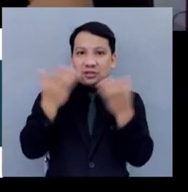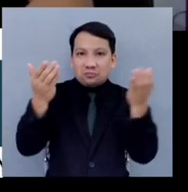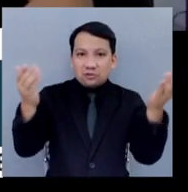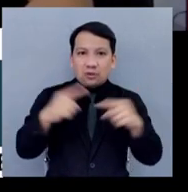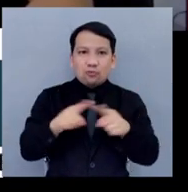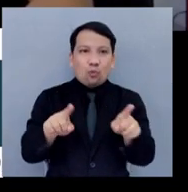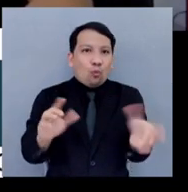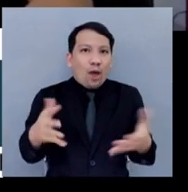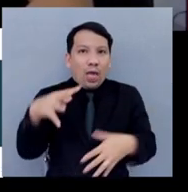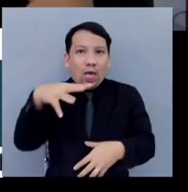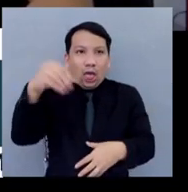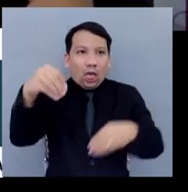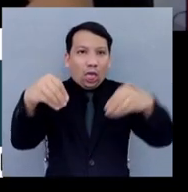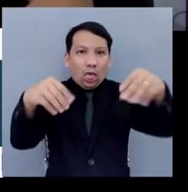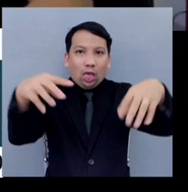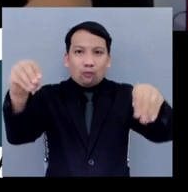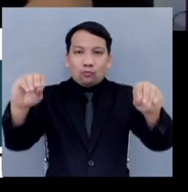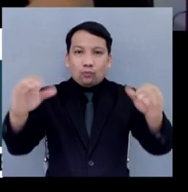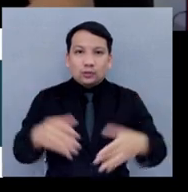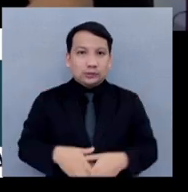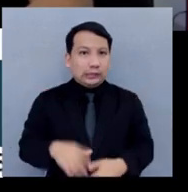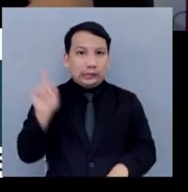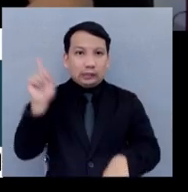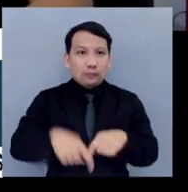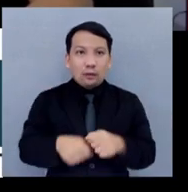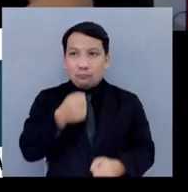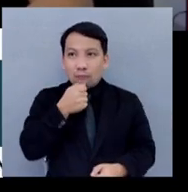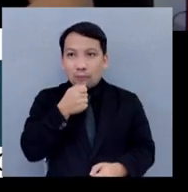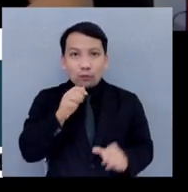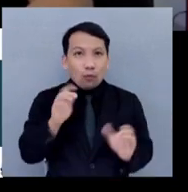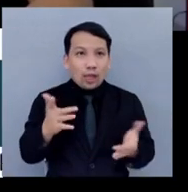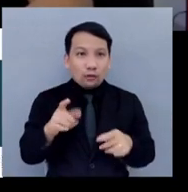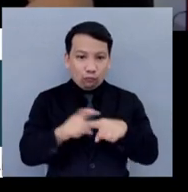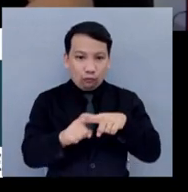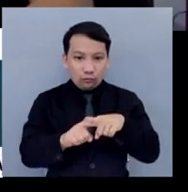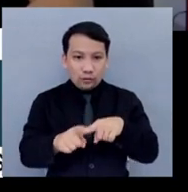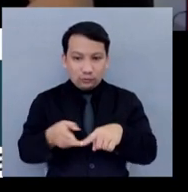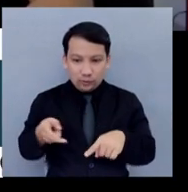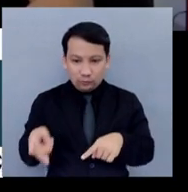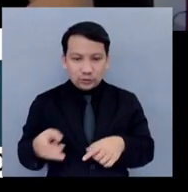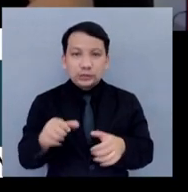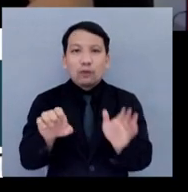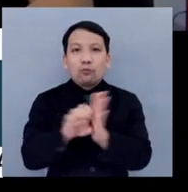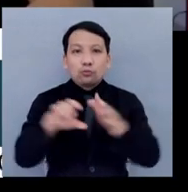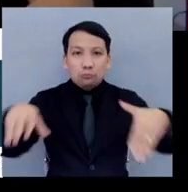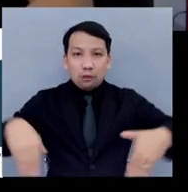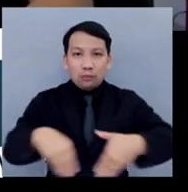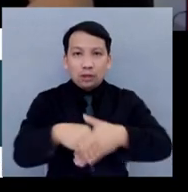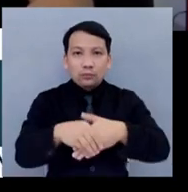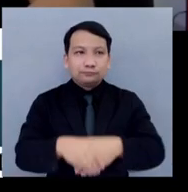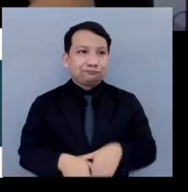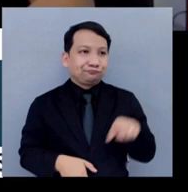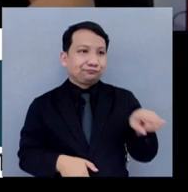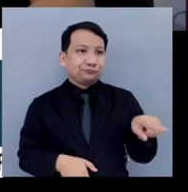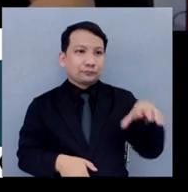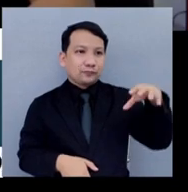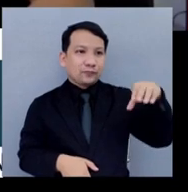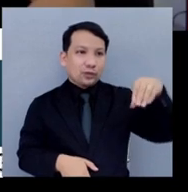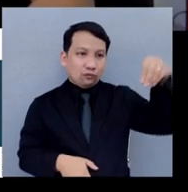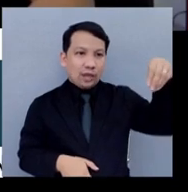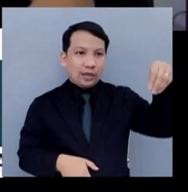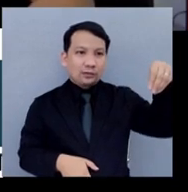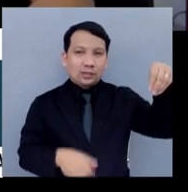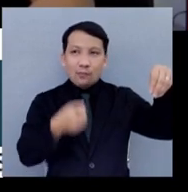po magagamit si lights and sounds. Halimbawa po, may kasal, so hindi na po magagamit yung lights and sounds.